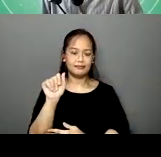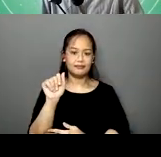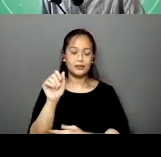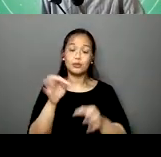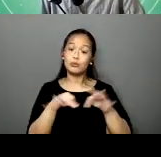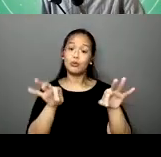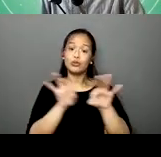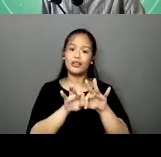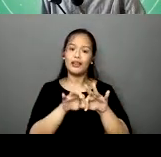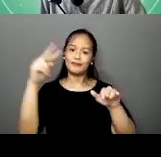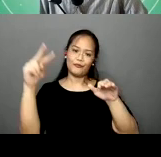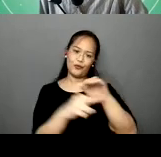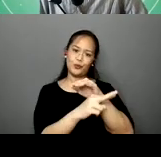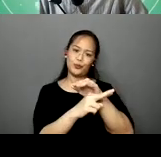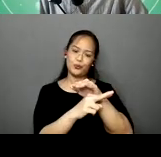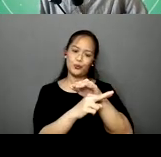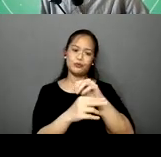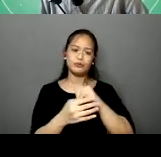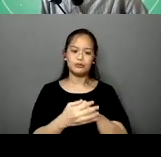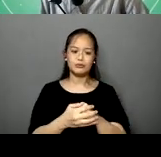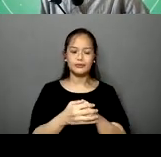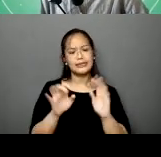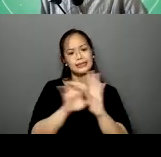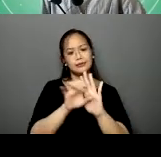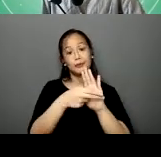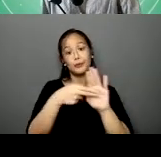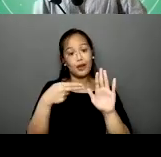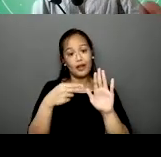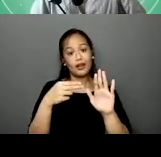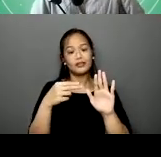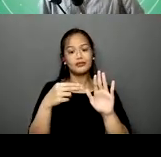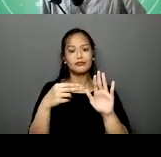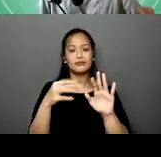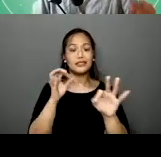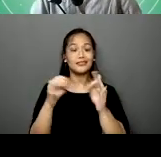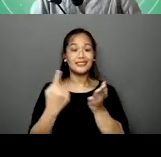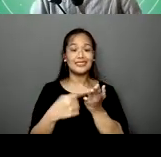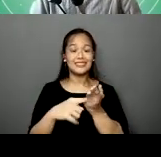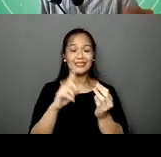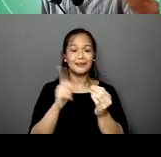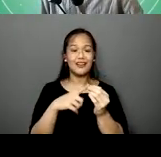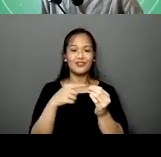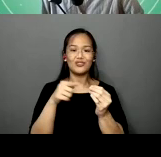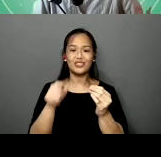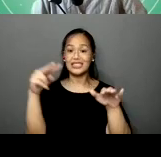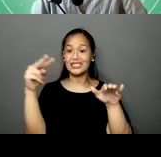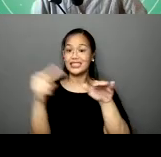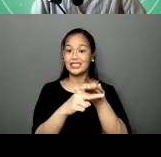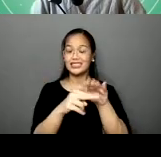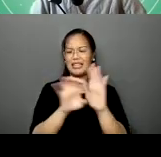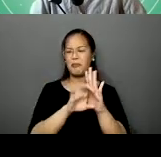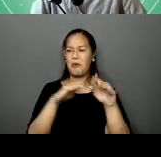mention transparency. So one of the brands and examples I want to state when we discuss transparency, especially in the lens of a